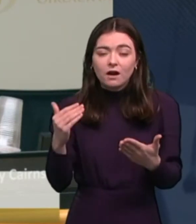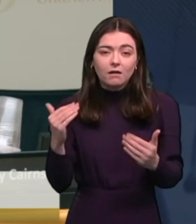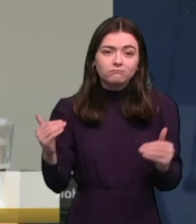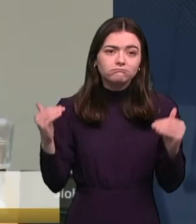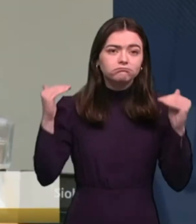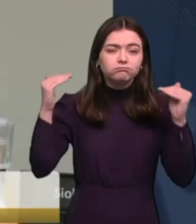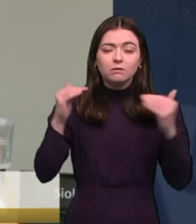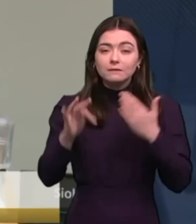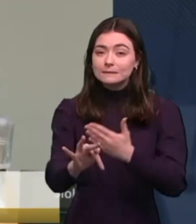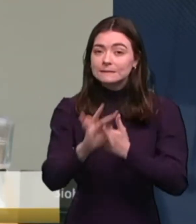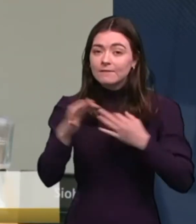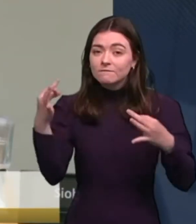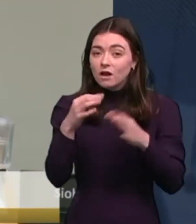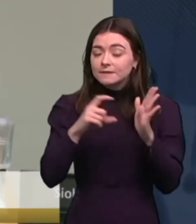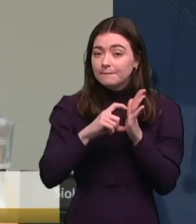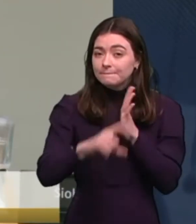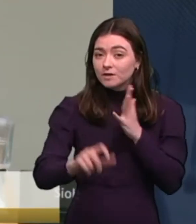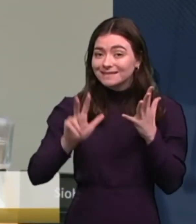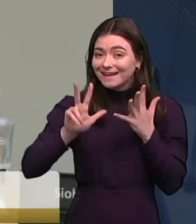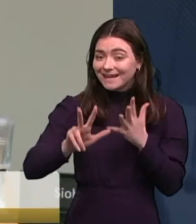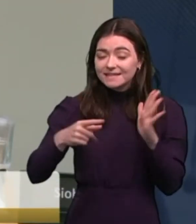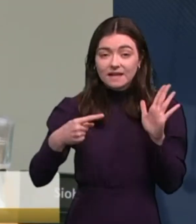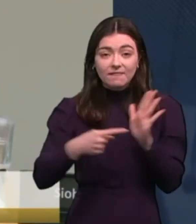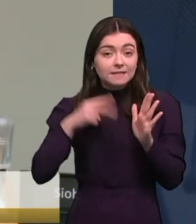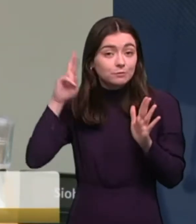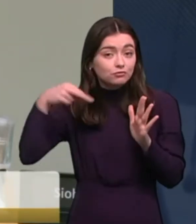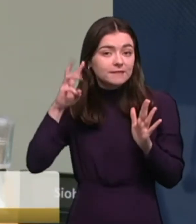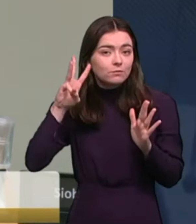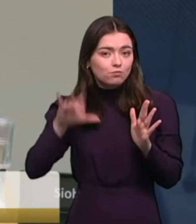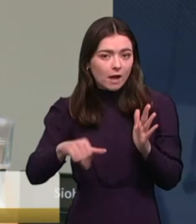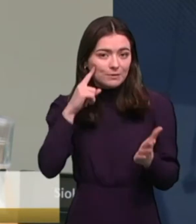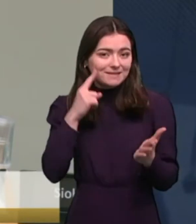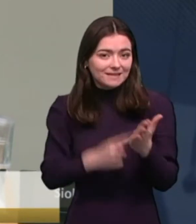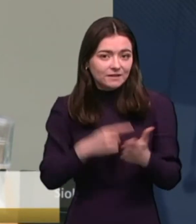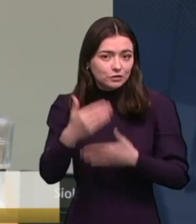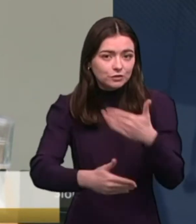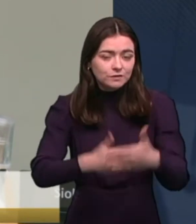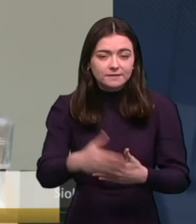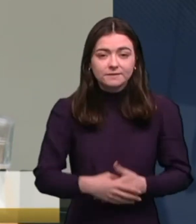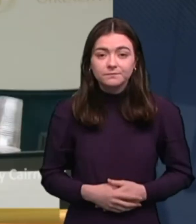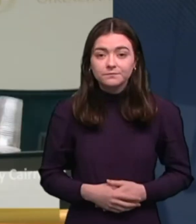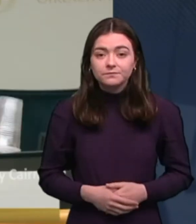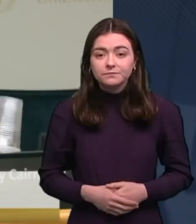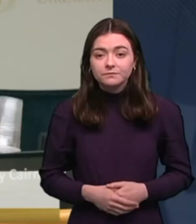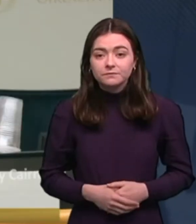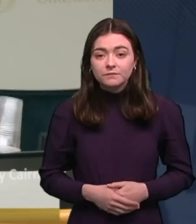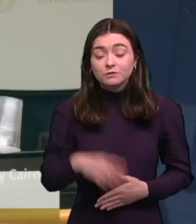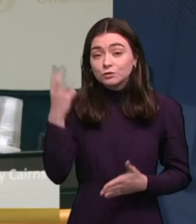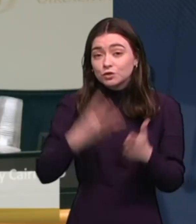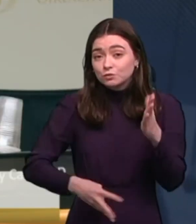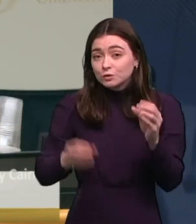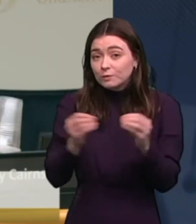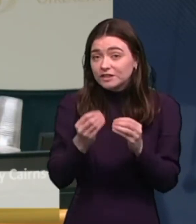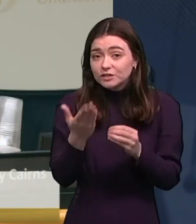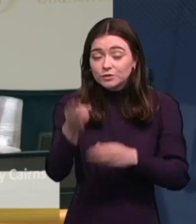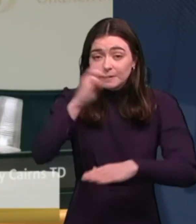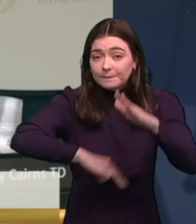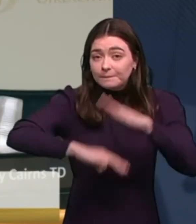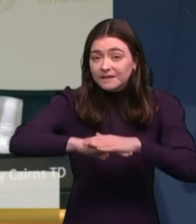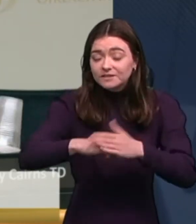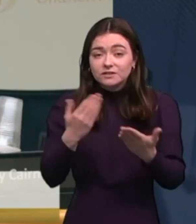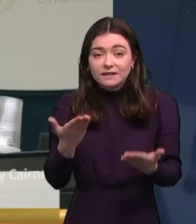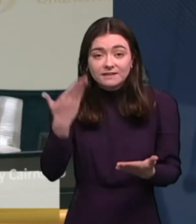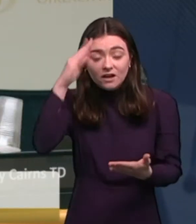in Part 8, and that has been the primary reason why we've done this. Okay, I suppose just worth pointing out to the Minister that the